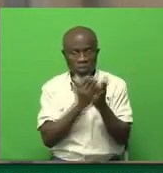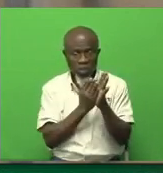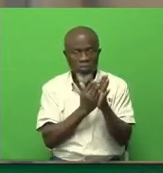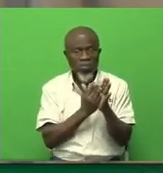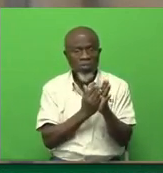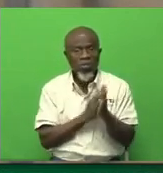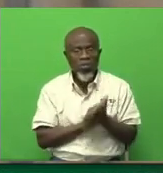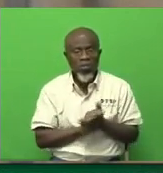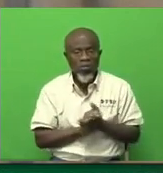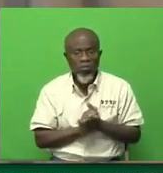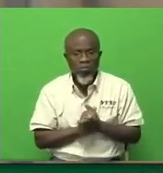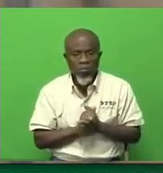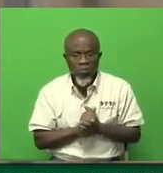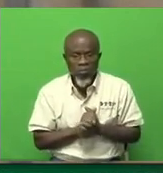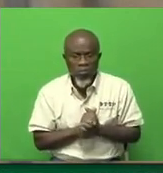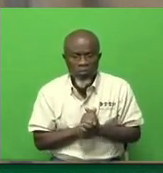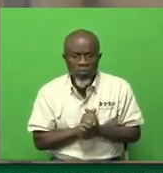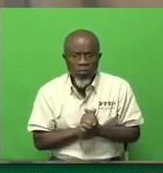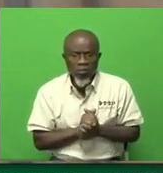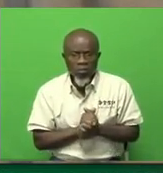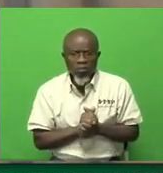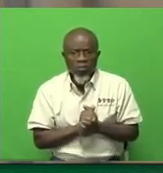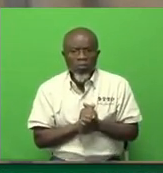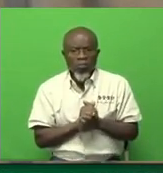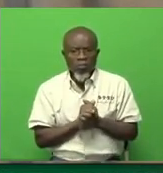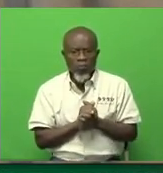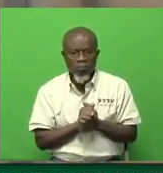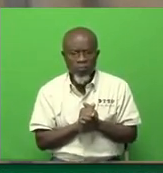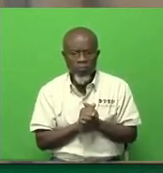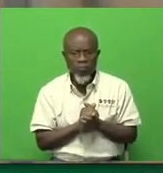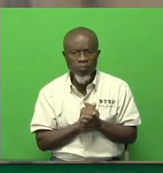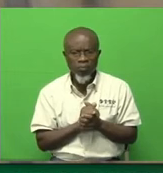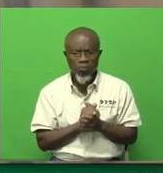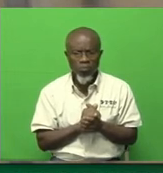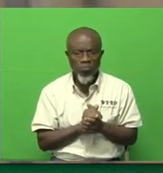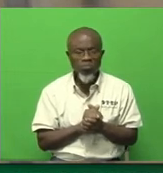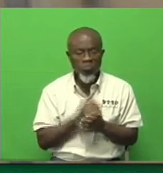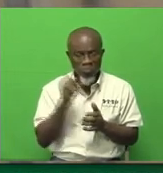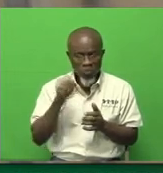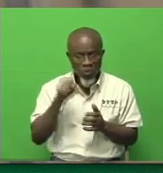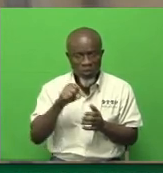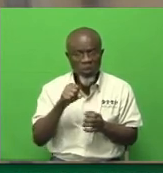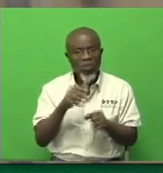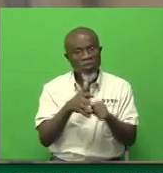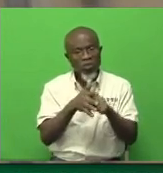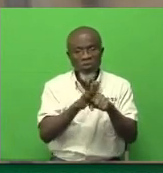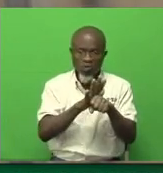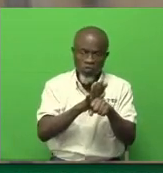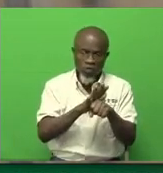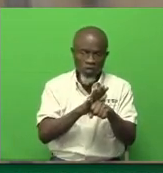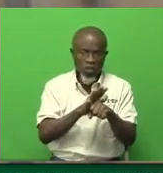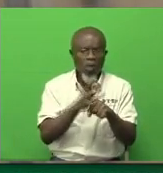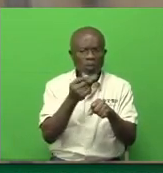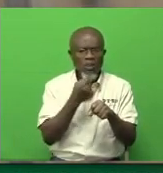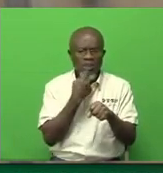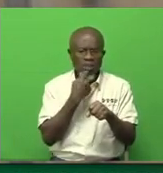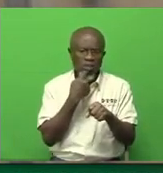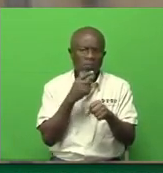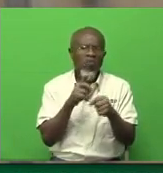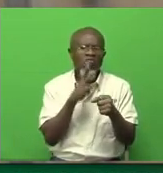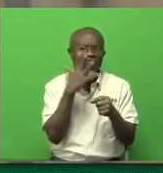by the extraordinary challenge that was equivalent 19 experience at least five